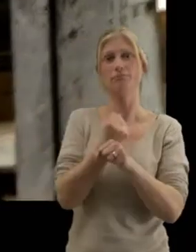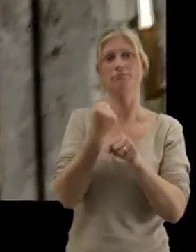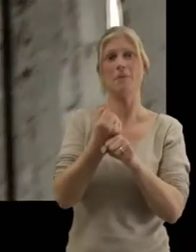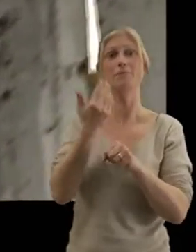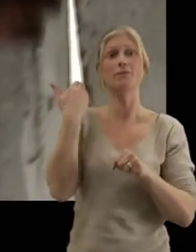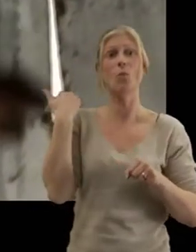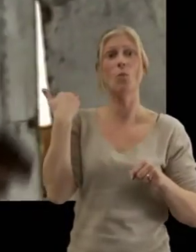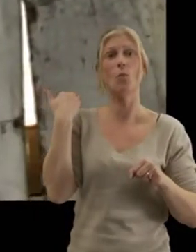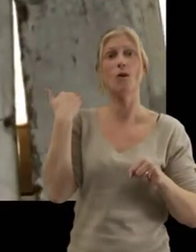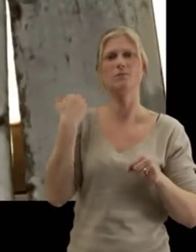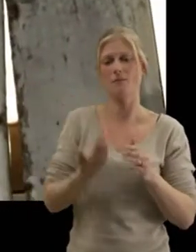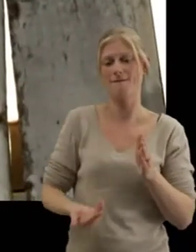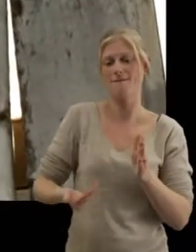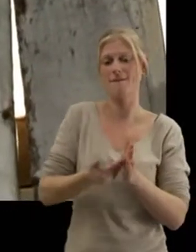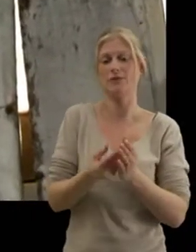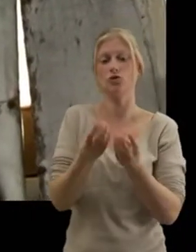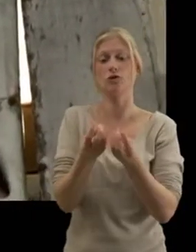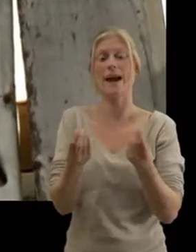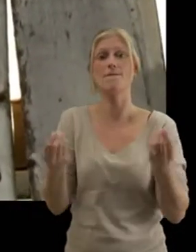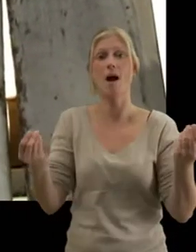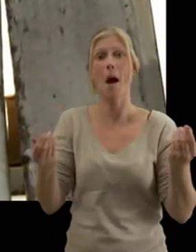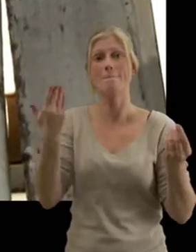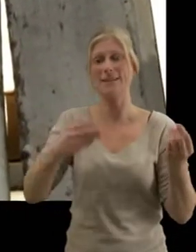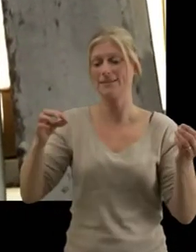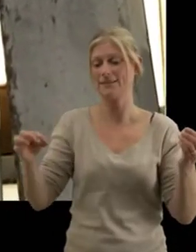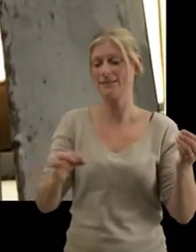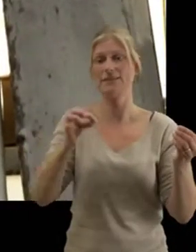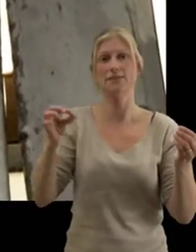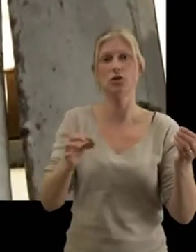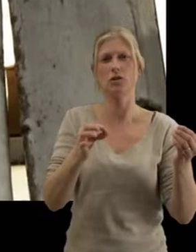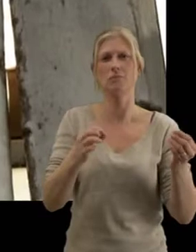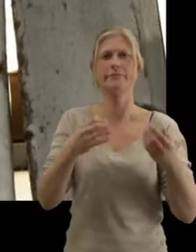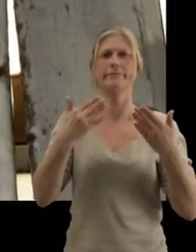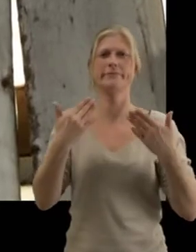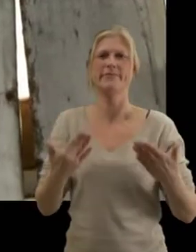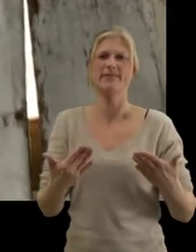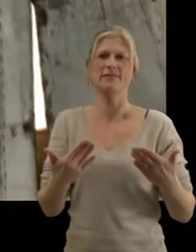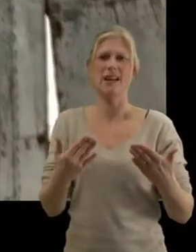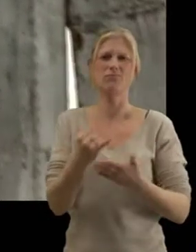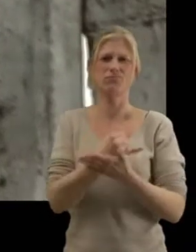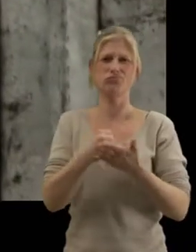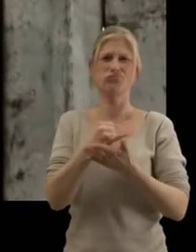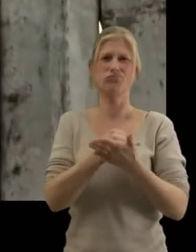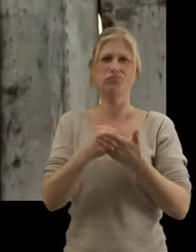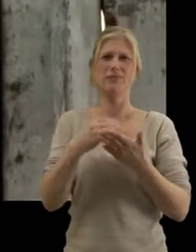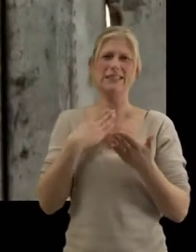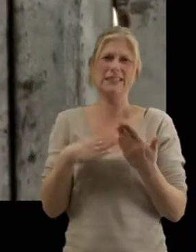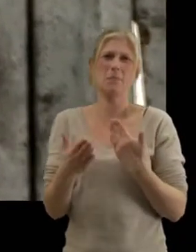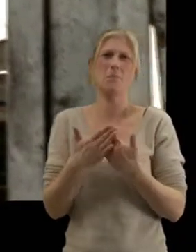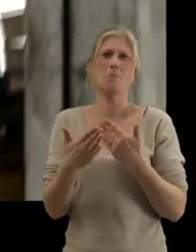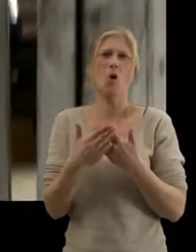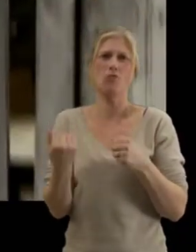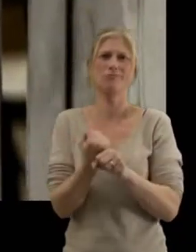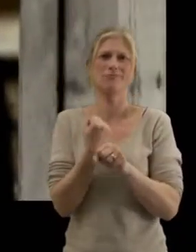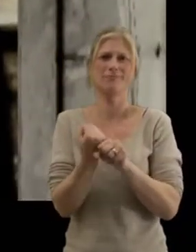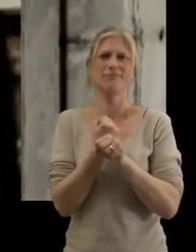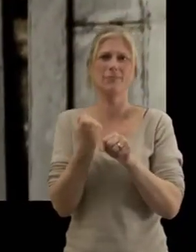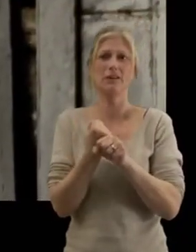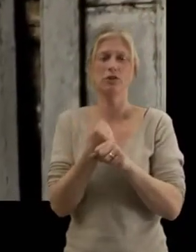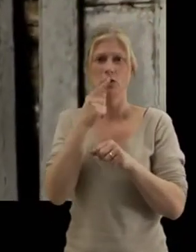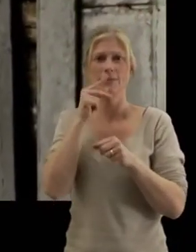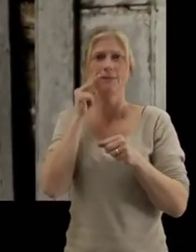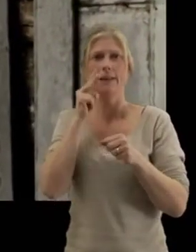repaired, where extra canvas has been stitched over them, but they're now getting to the stage where they want more repairs on them. As